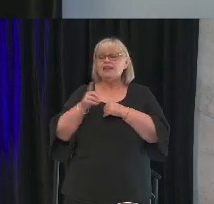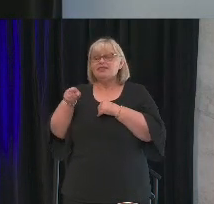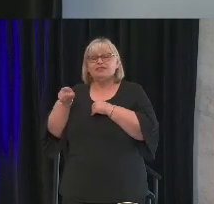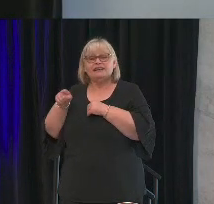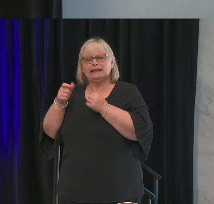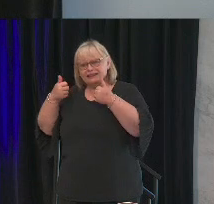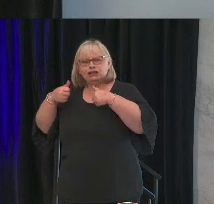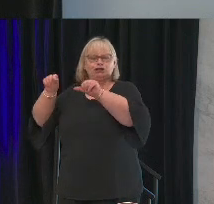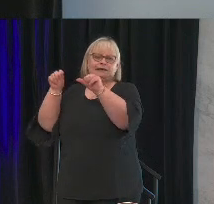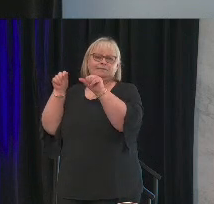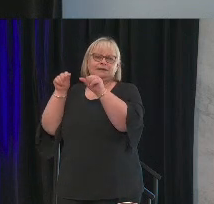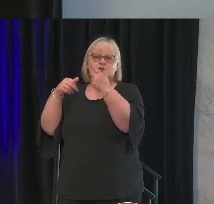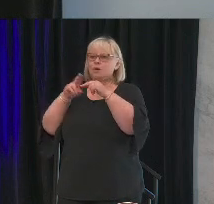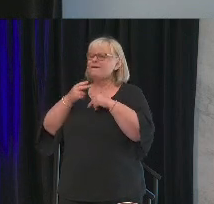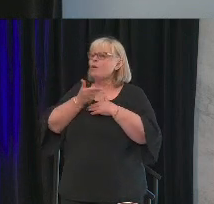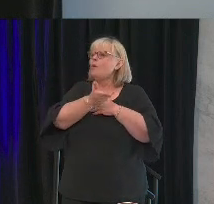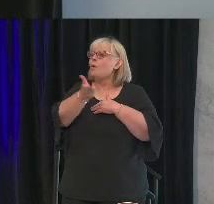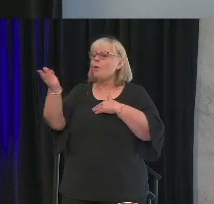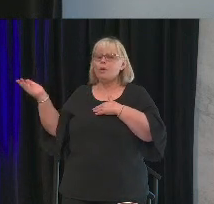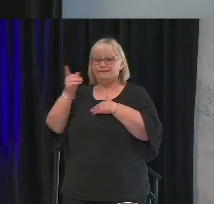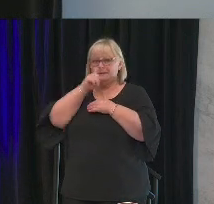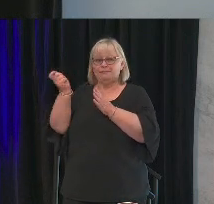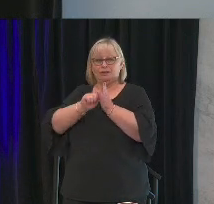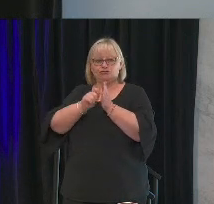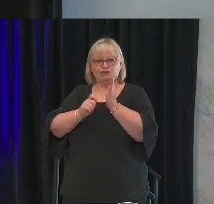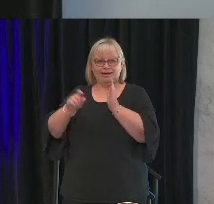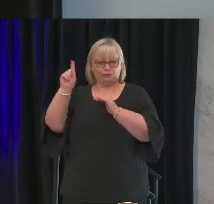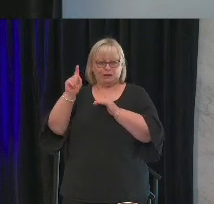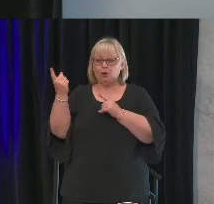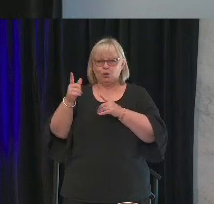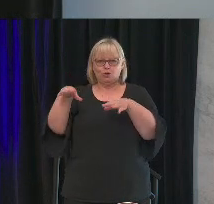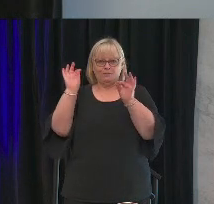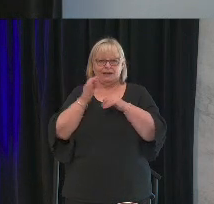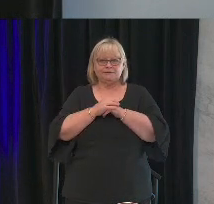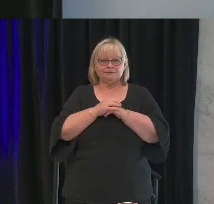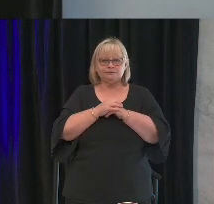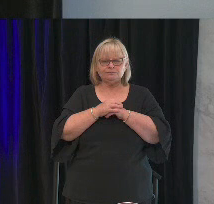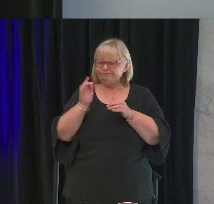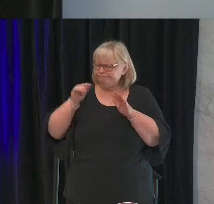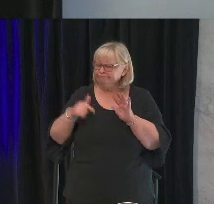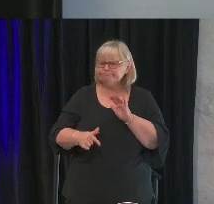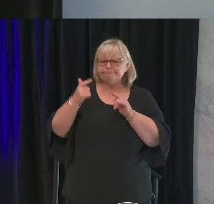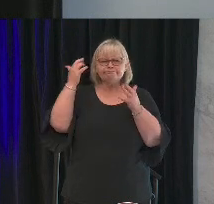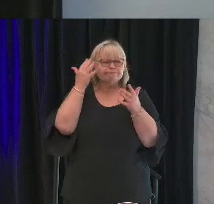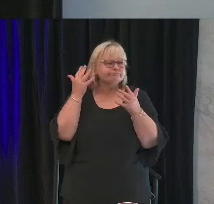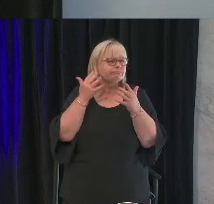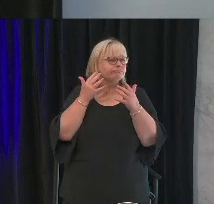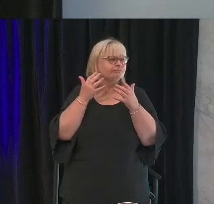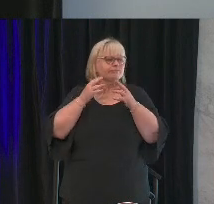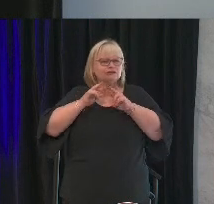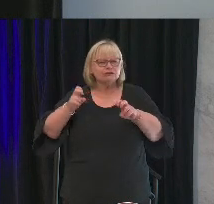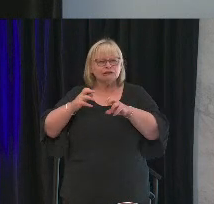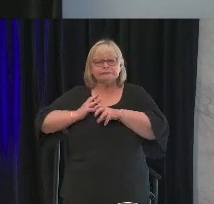achievement of all of the authors who've been nominated, the depth of thought, the extent of